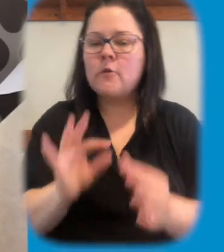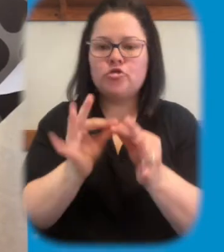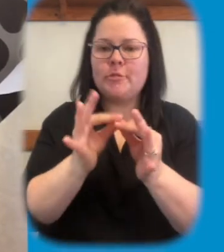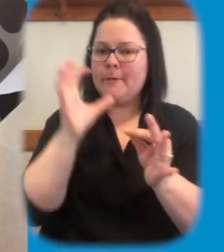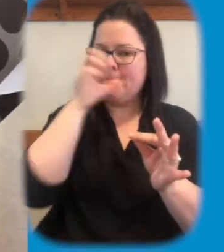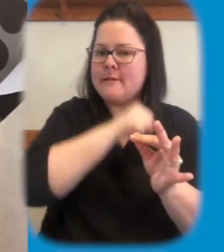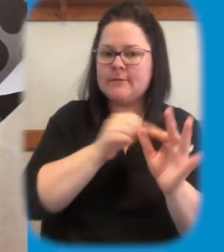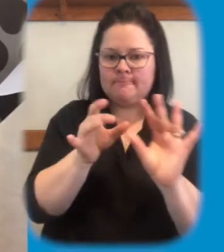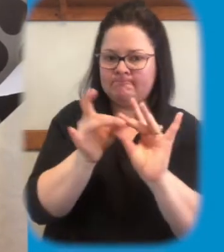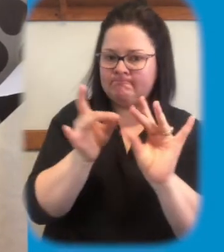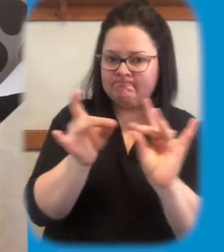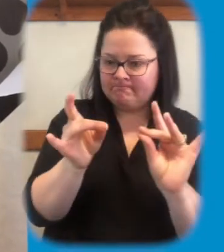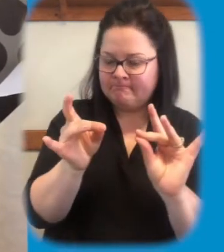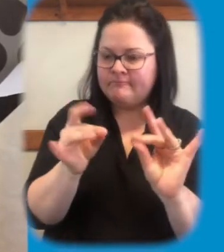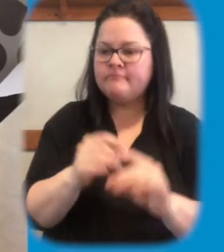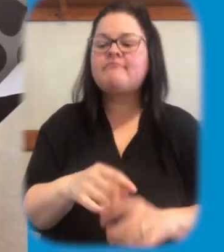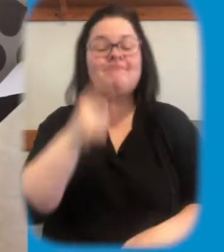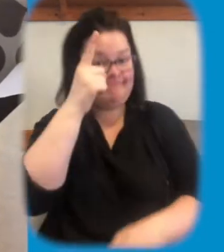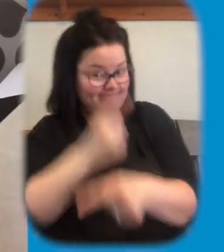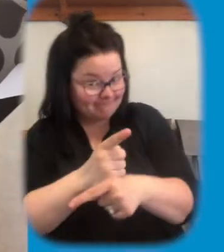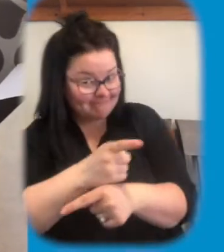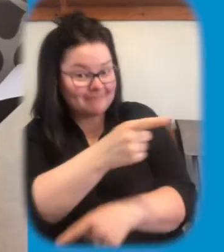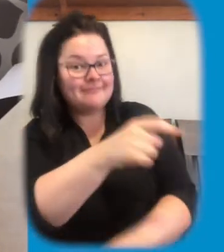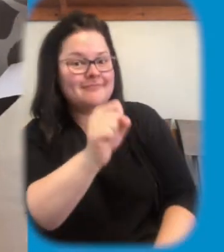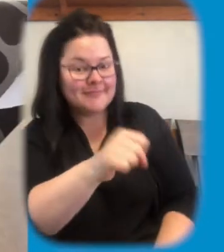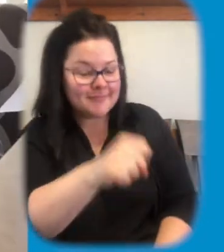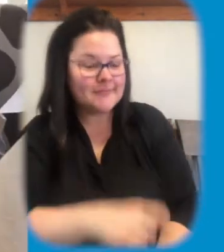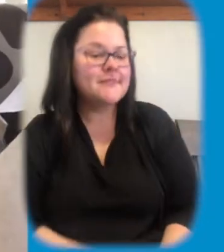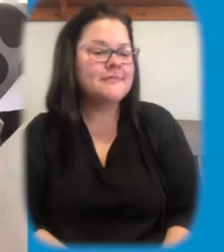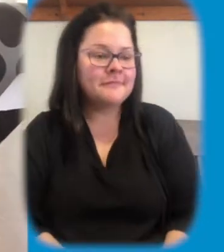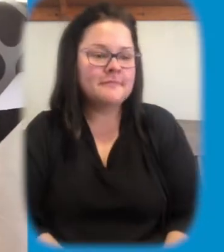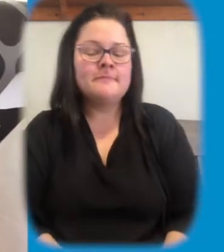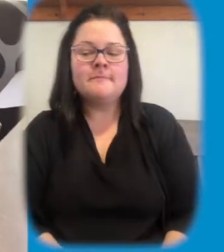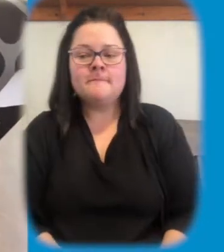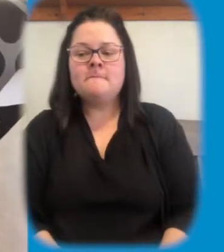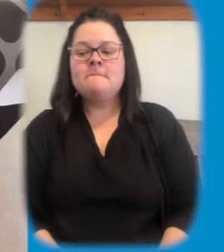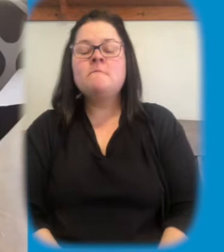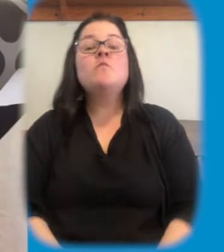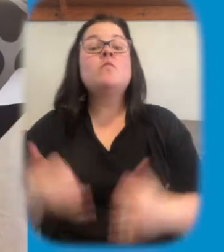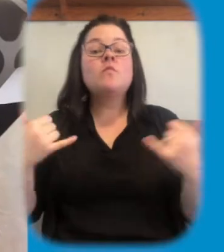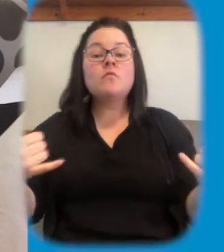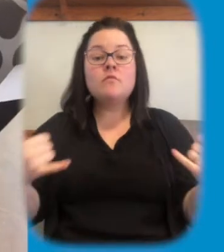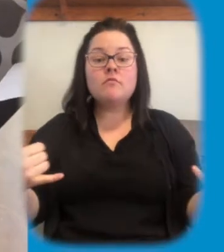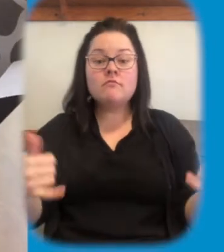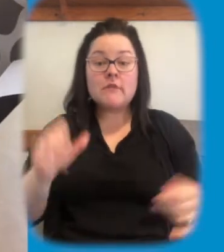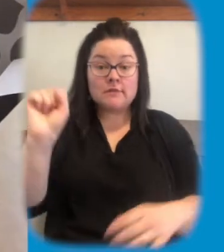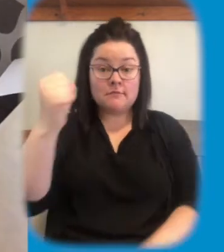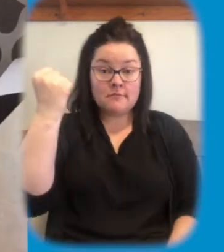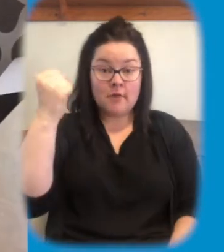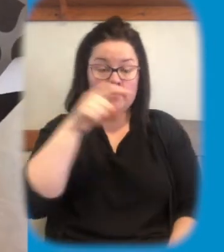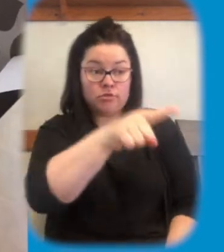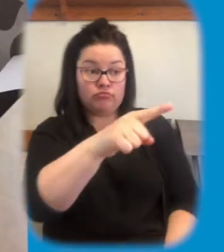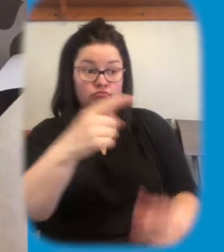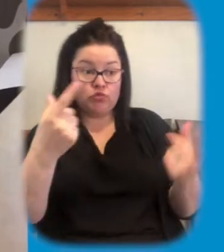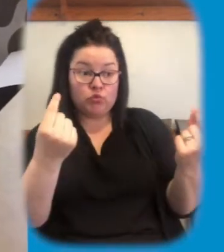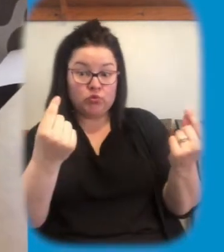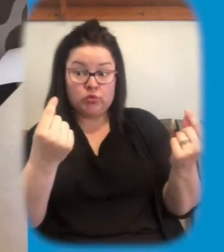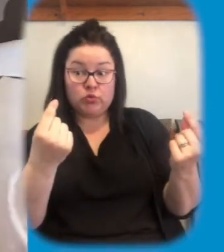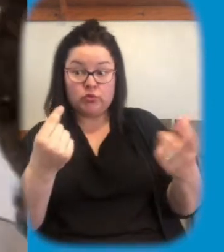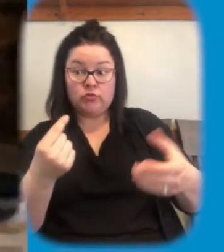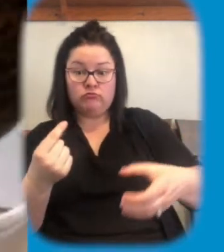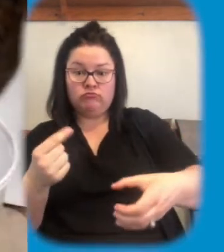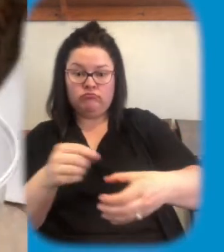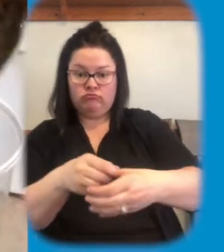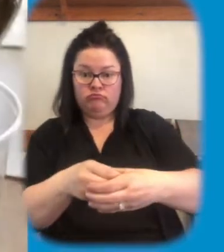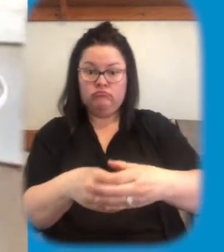completely. Completely, yes. That's right. Okay, so I would like, Simon, you're going to hold this